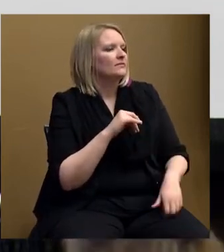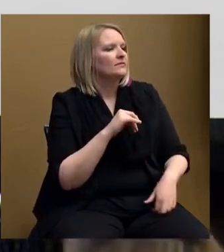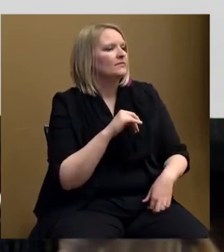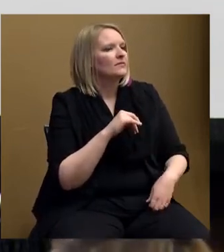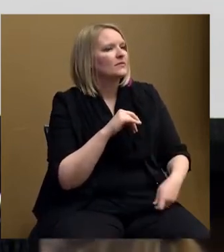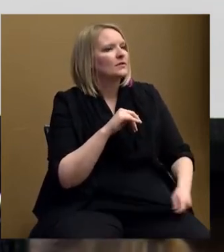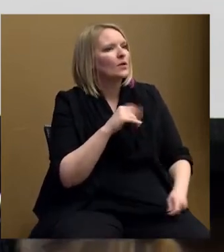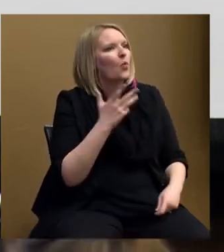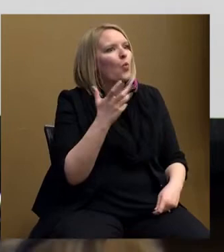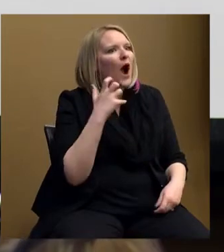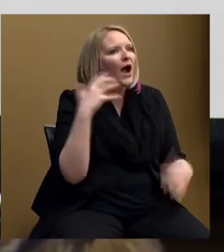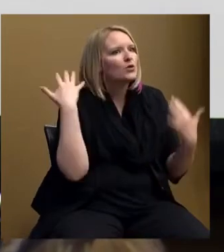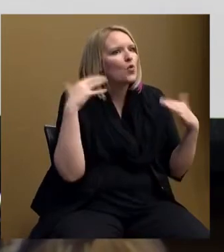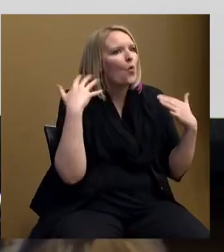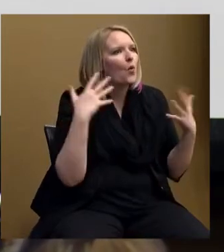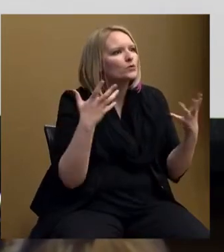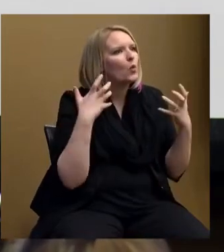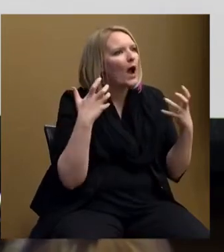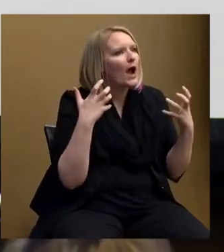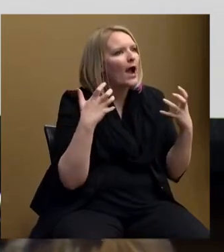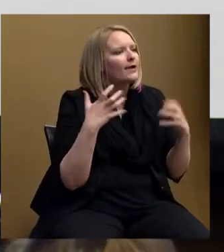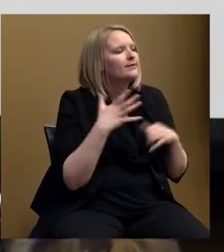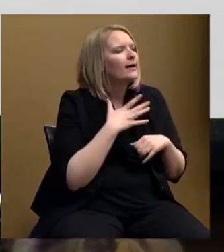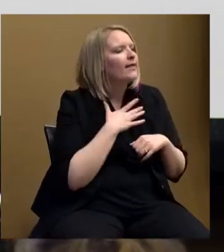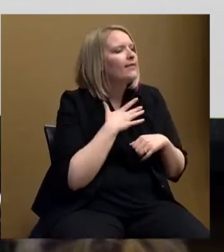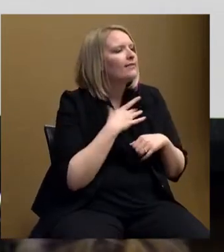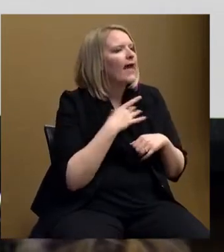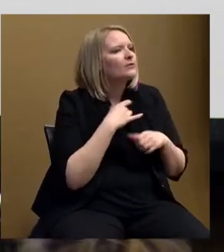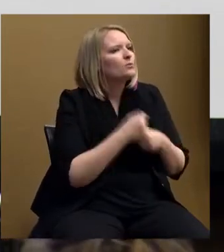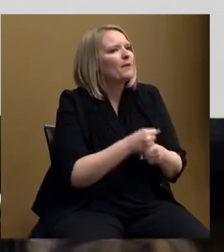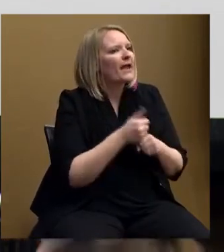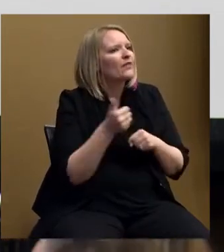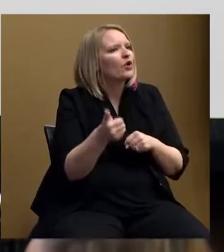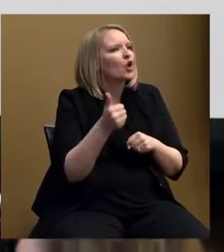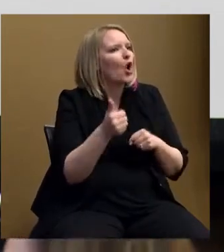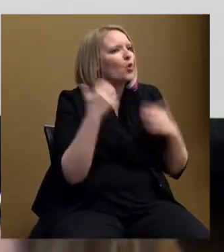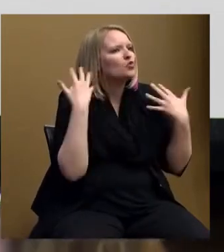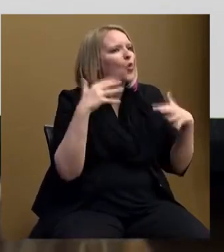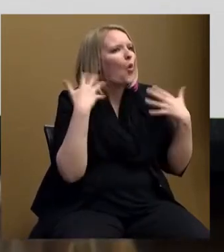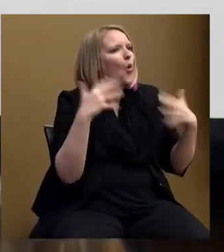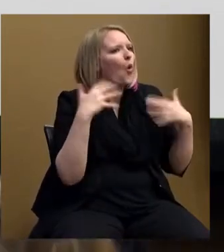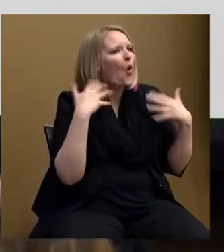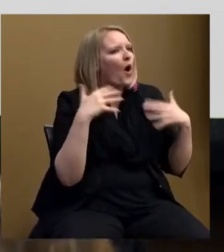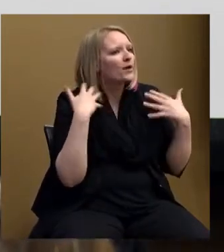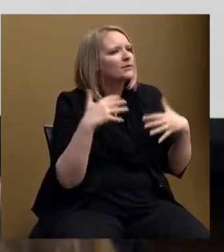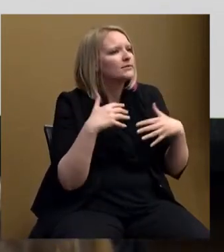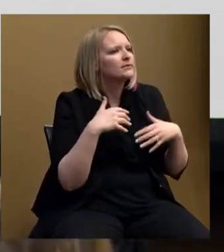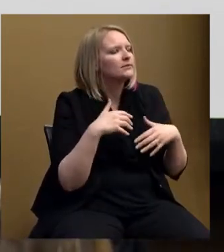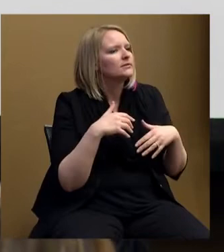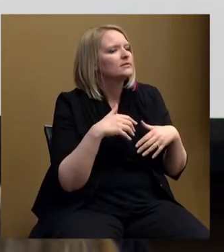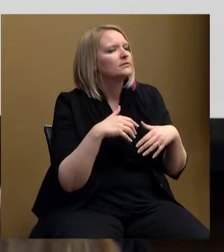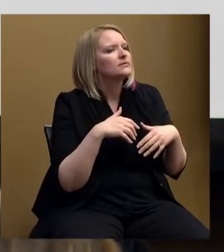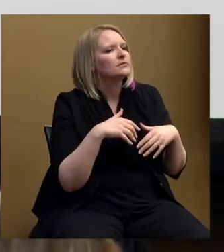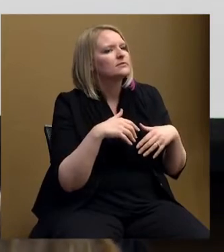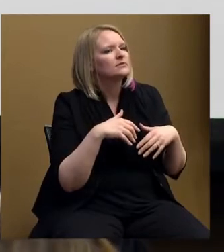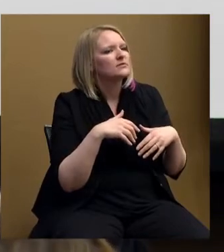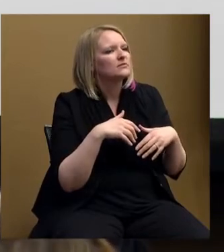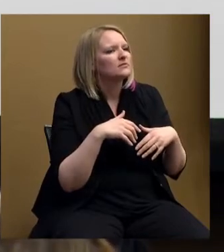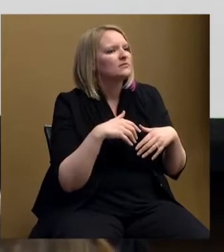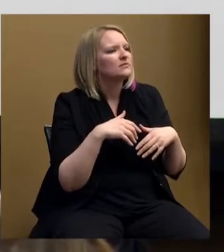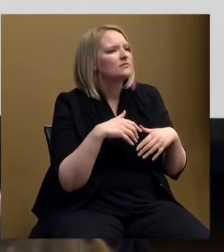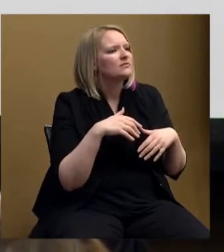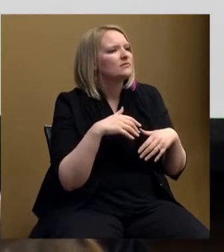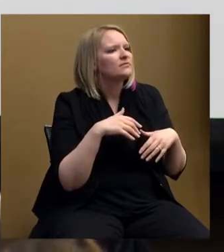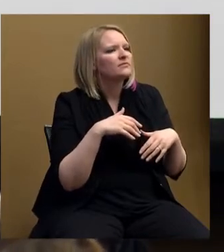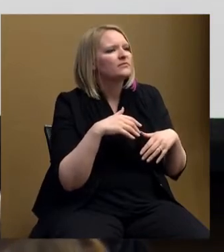seeking noisy environments, liking to make their own noise in the environment, making loud